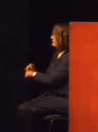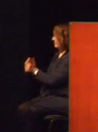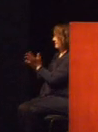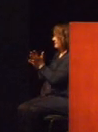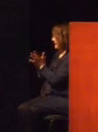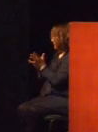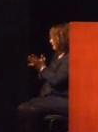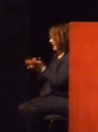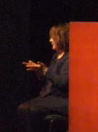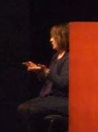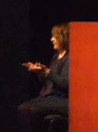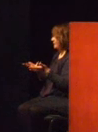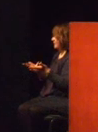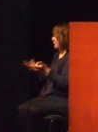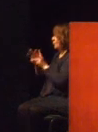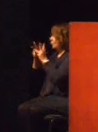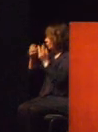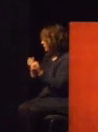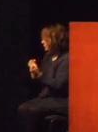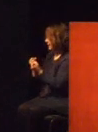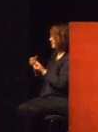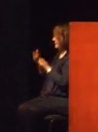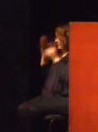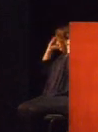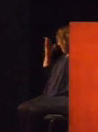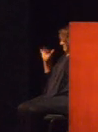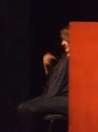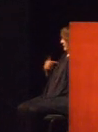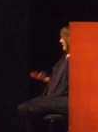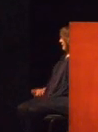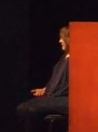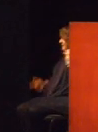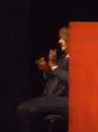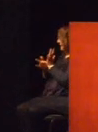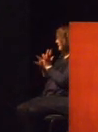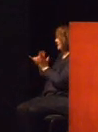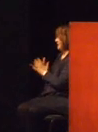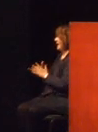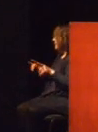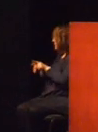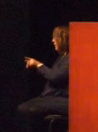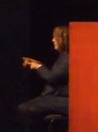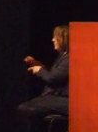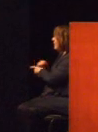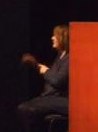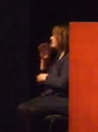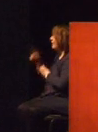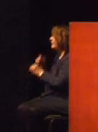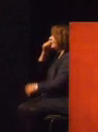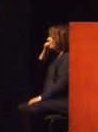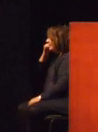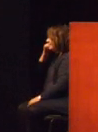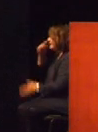advantage of workshops and offerings like this one, but then also practicing talking about race in